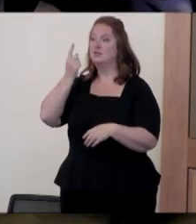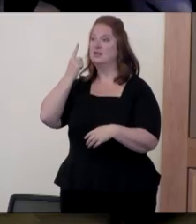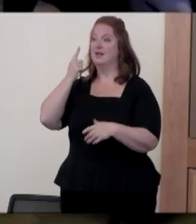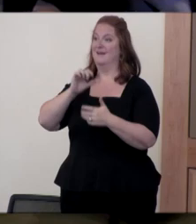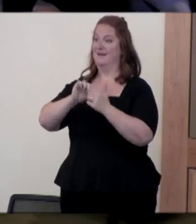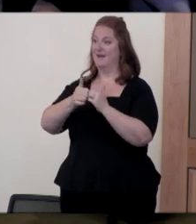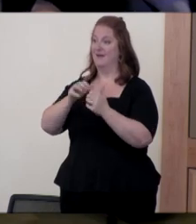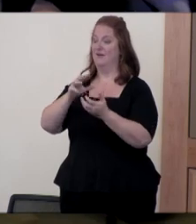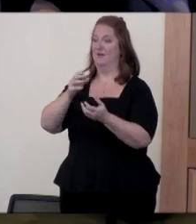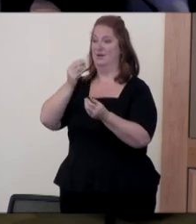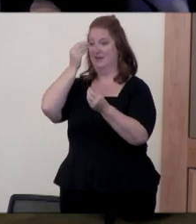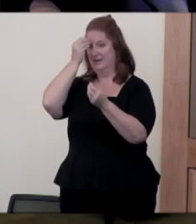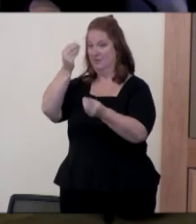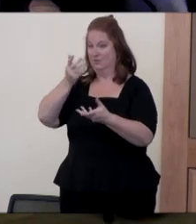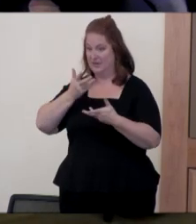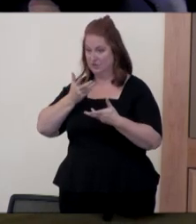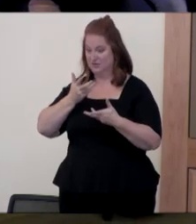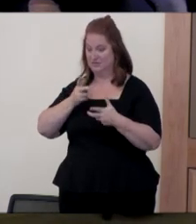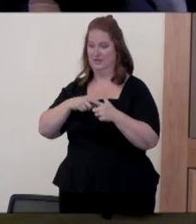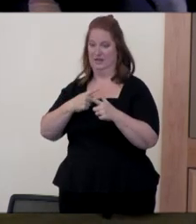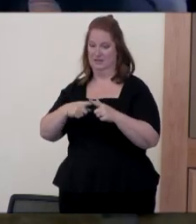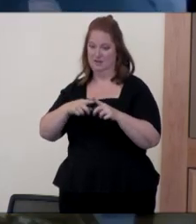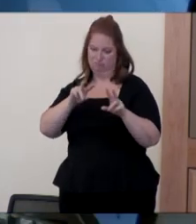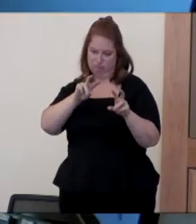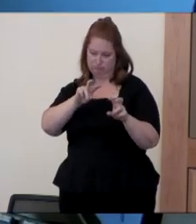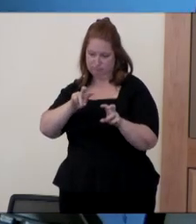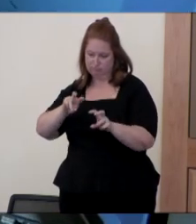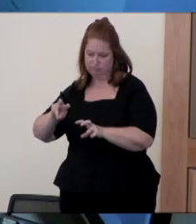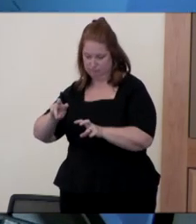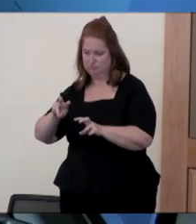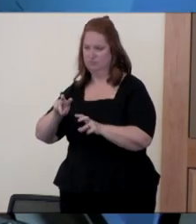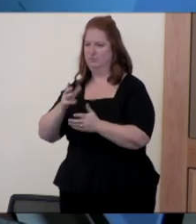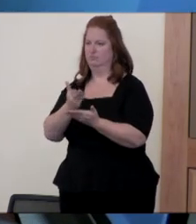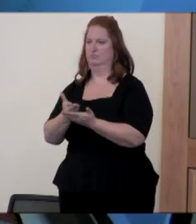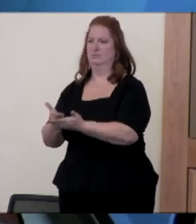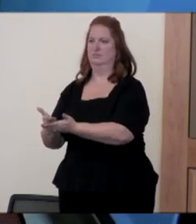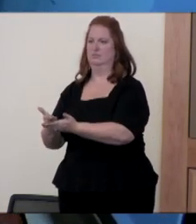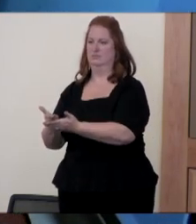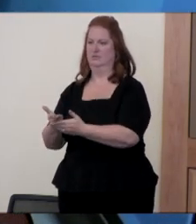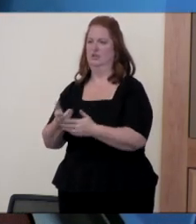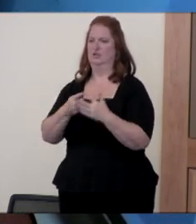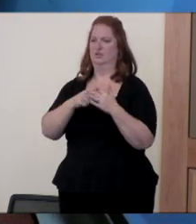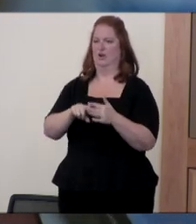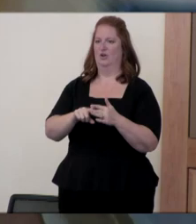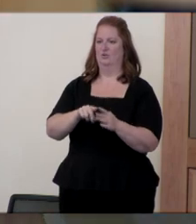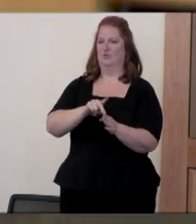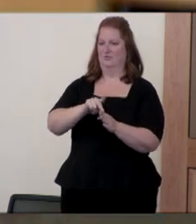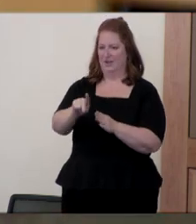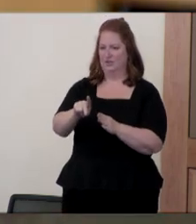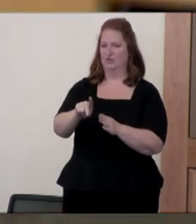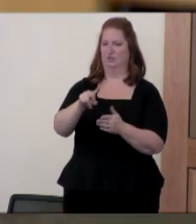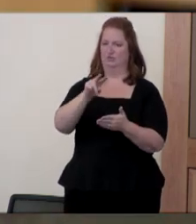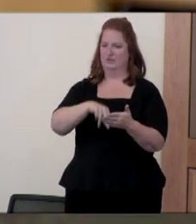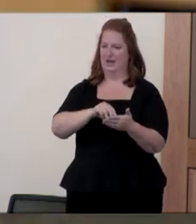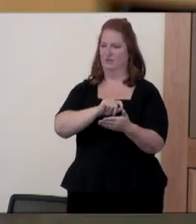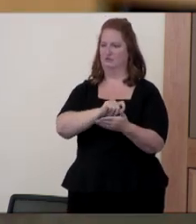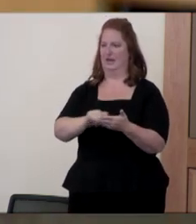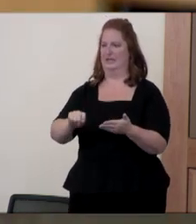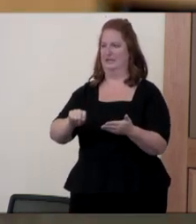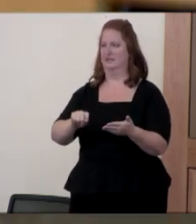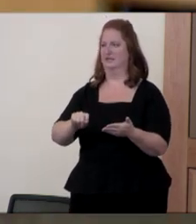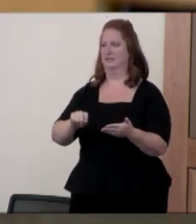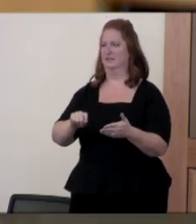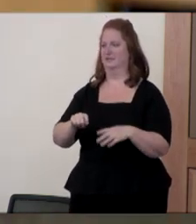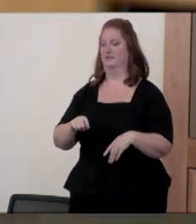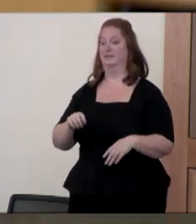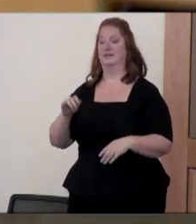make connections, and how to synthesize information. It's the beginning of a professional level of researching and writing. Those are the skills that